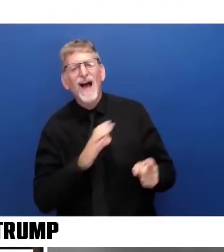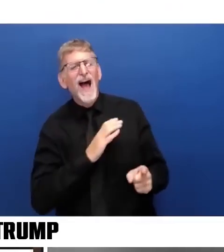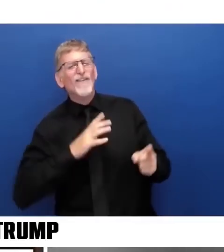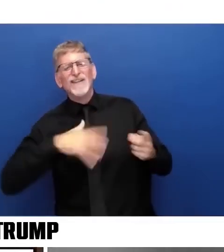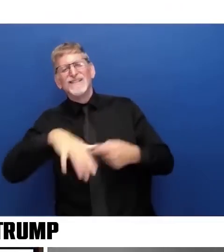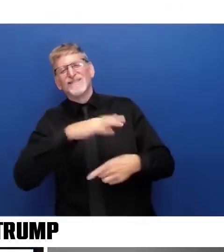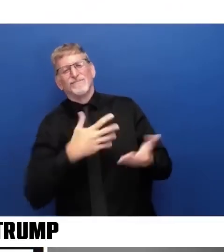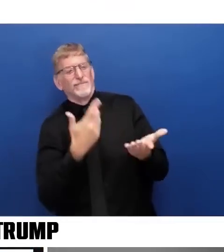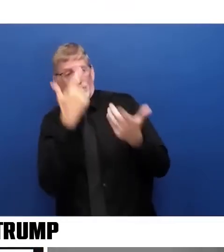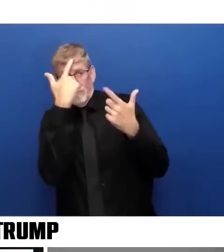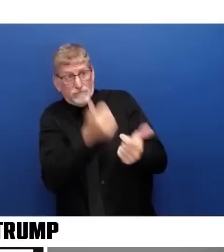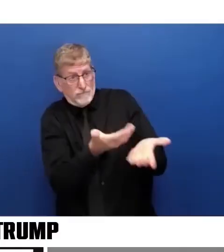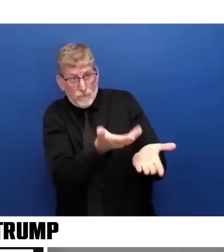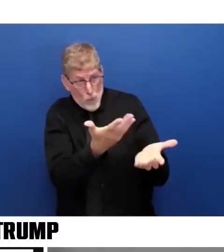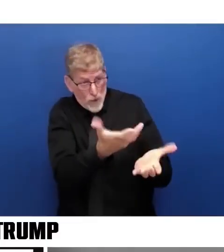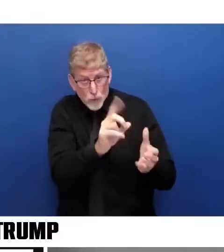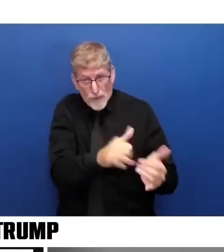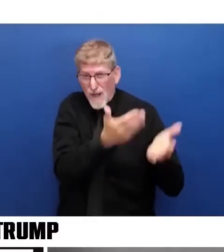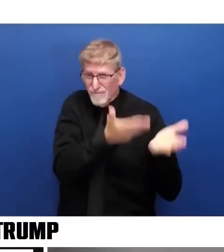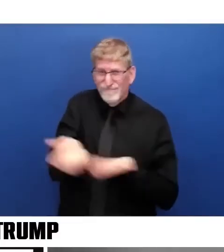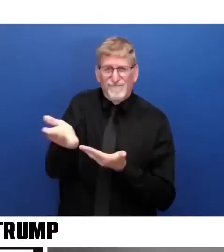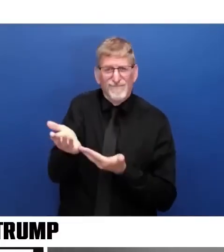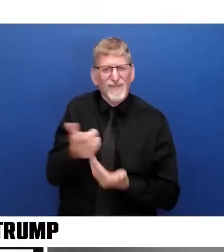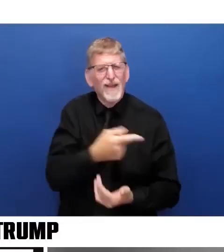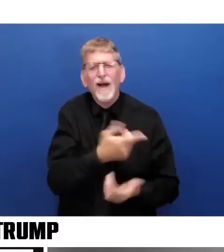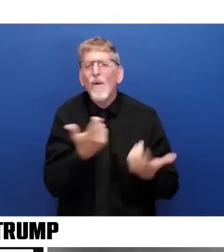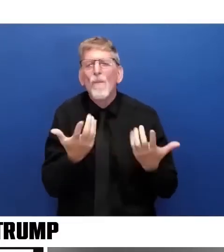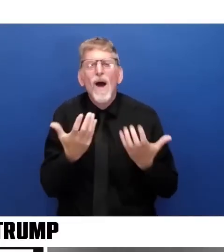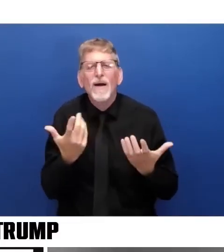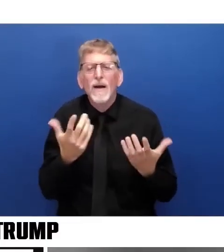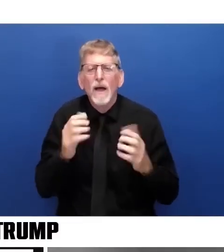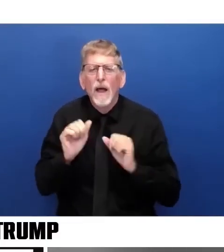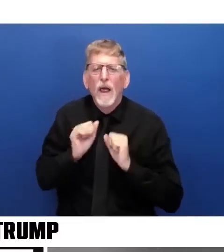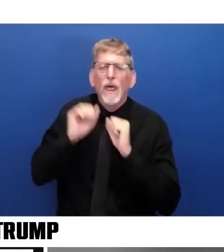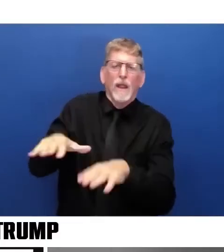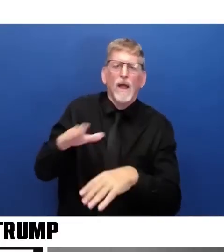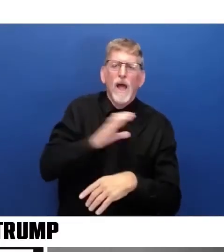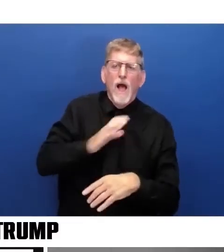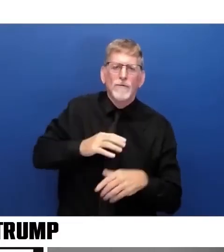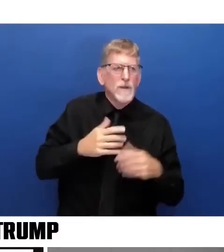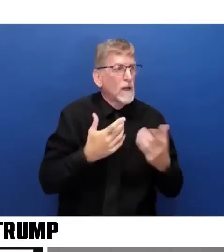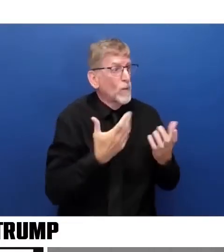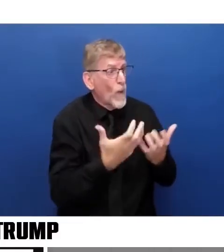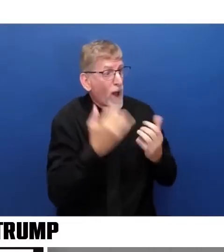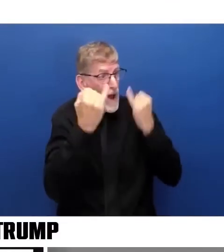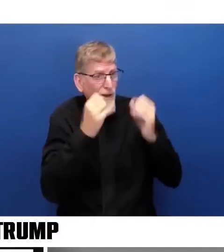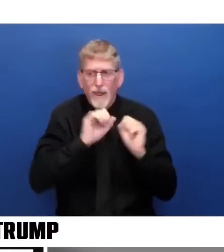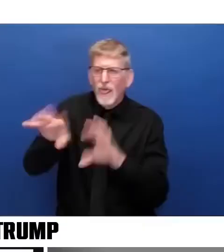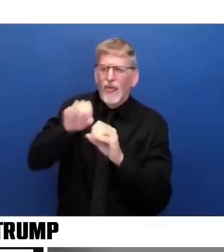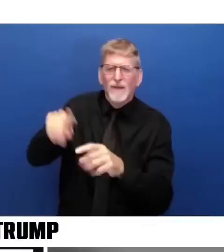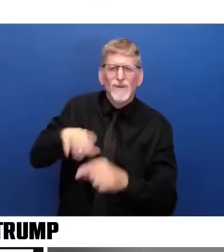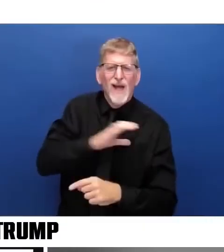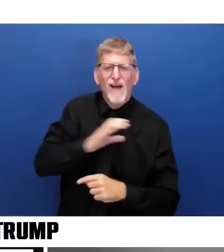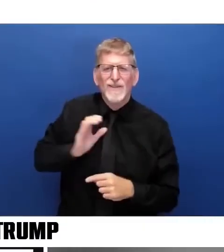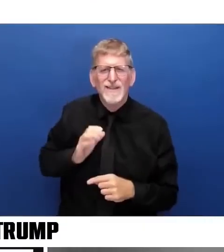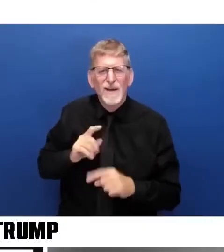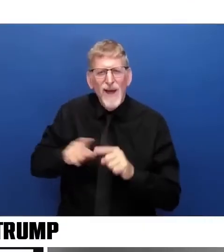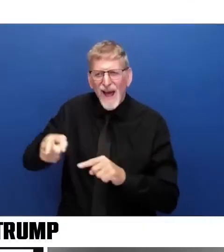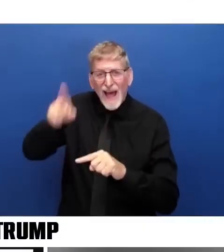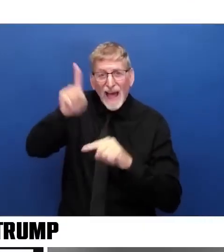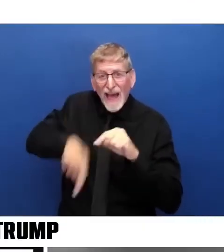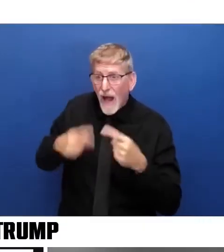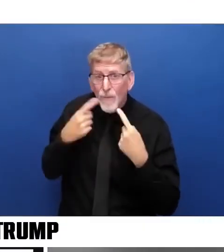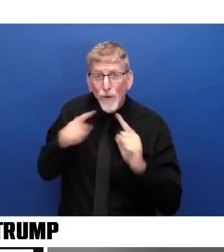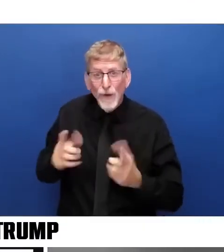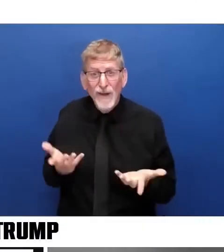that for years they wanted to get it out of Congress and out of the federal government, and we did something that everybody said couldn't be done. And now you have a vote